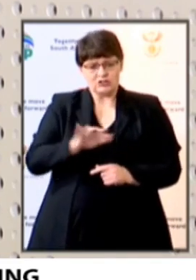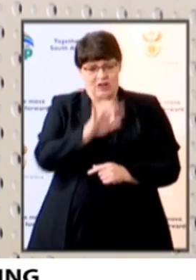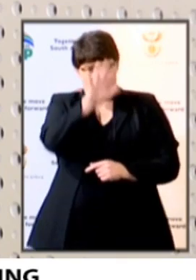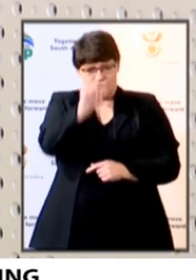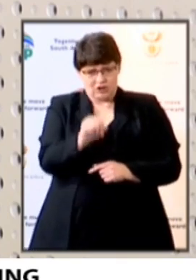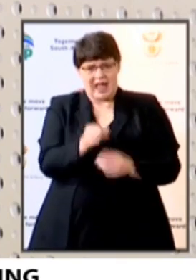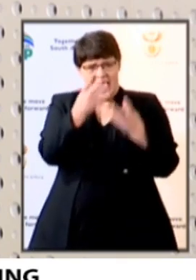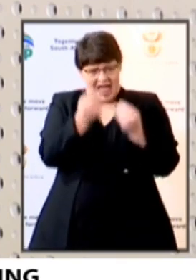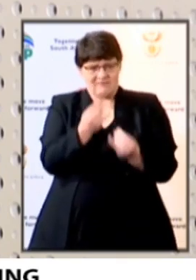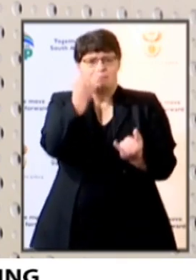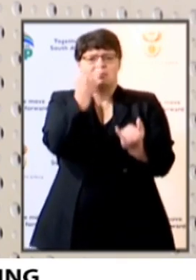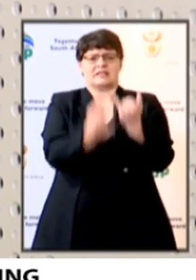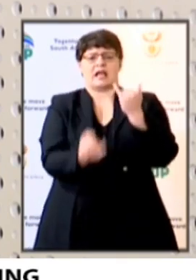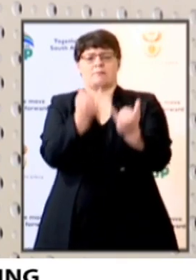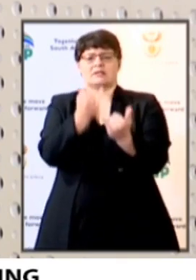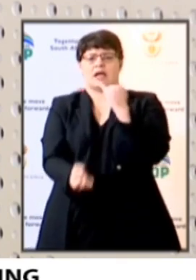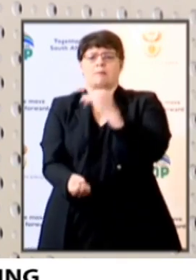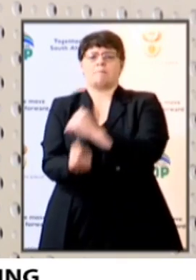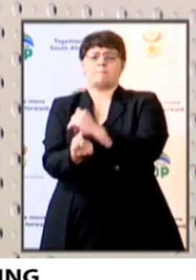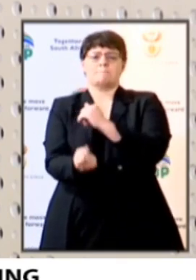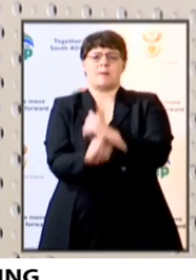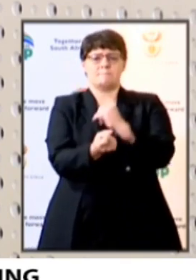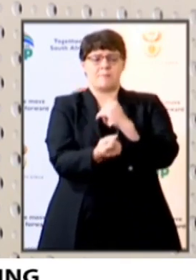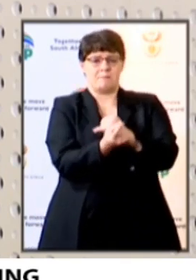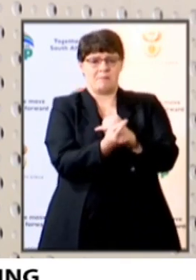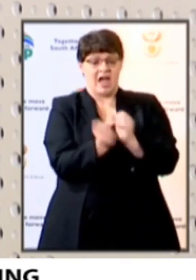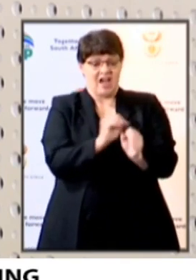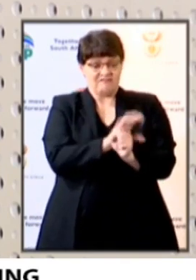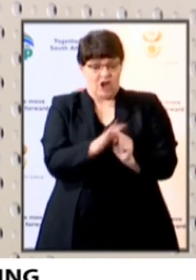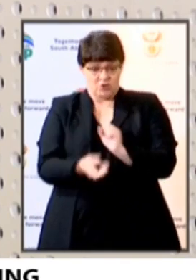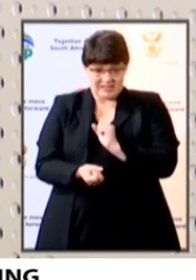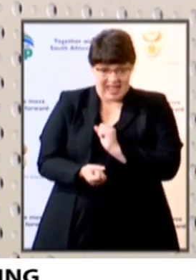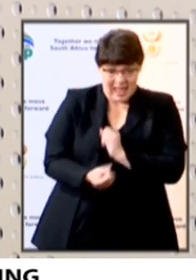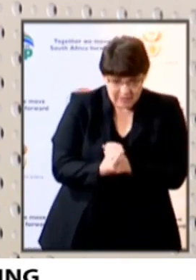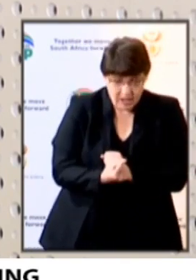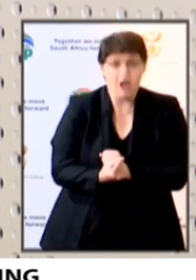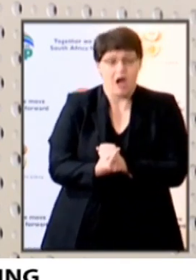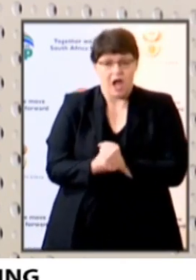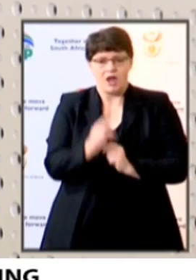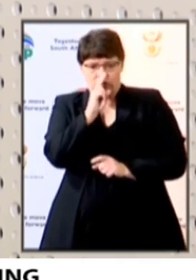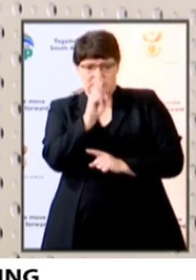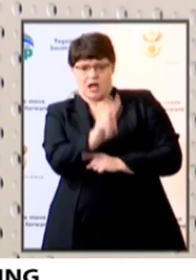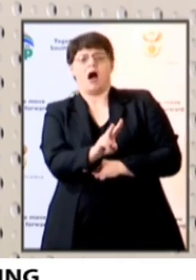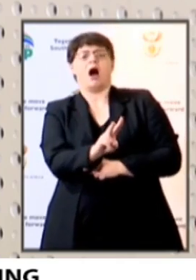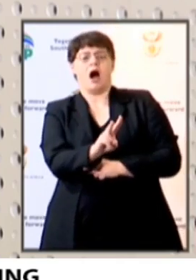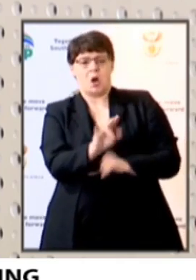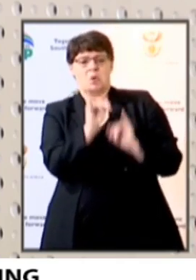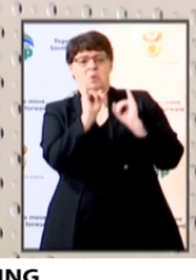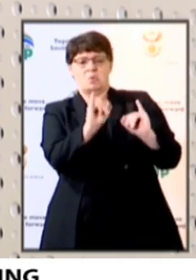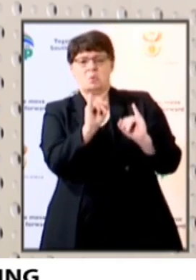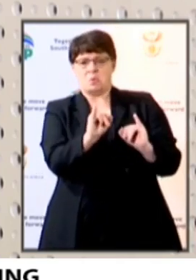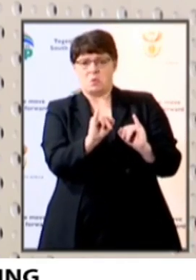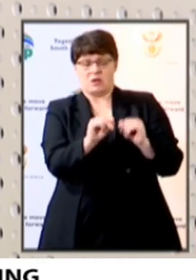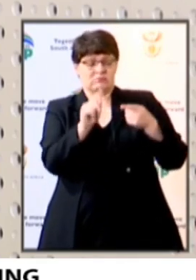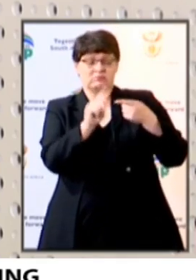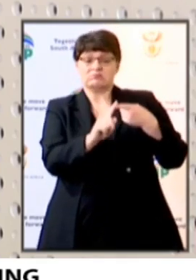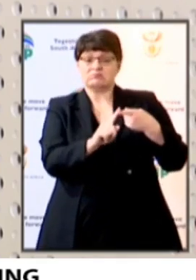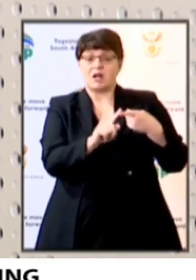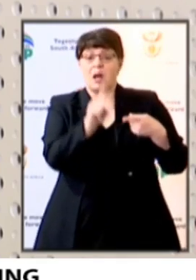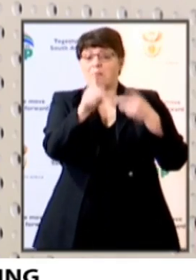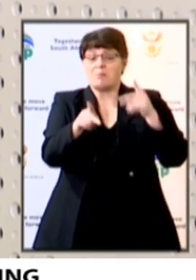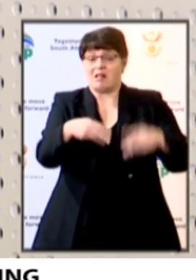South Africa. They've exposed the issues of hunger. It has